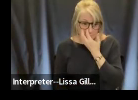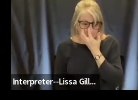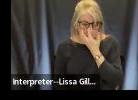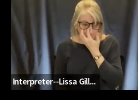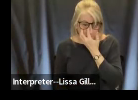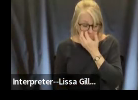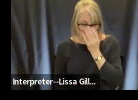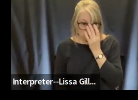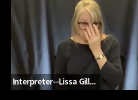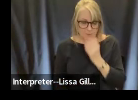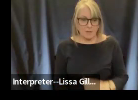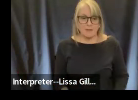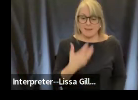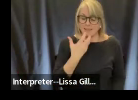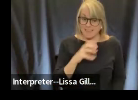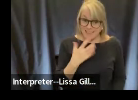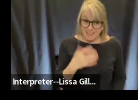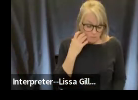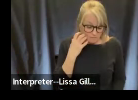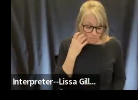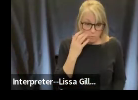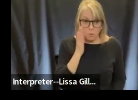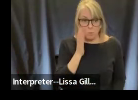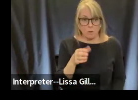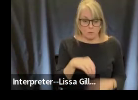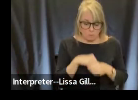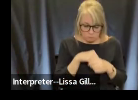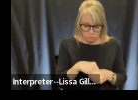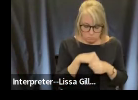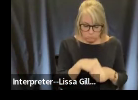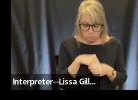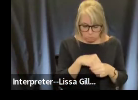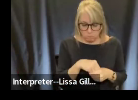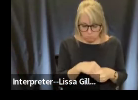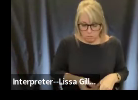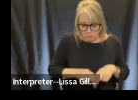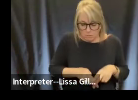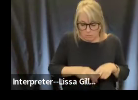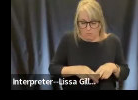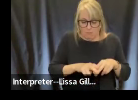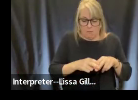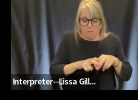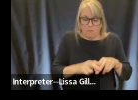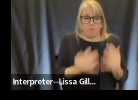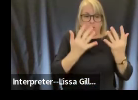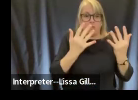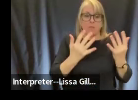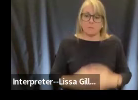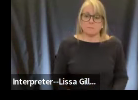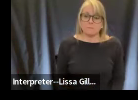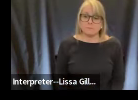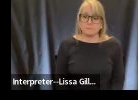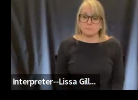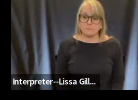generated from that charging phone can't go elsewhere, so it just builds up until it ignites. And again, cell phones